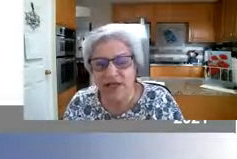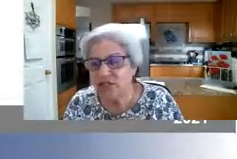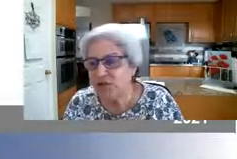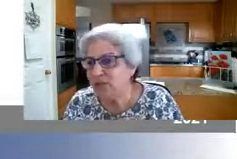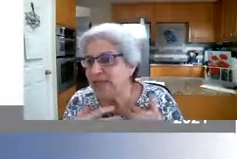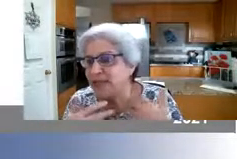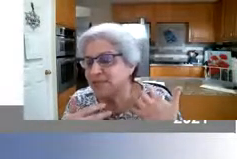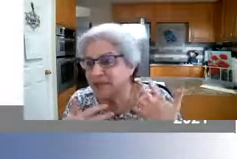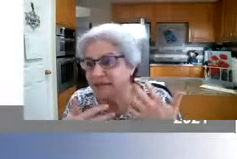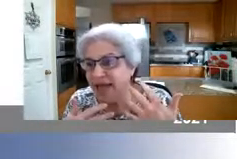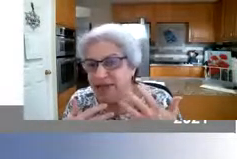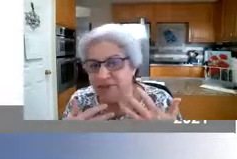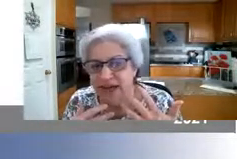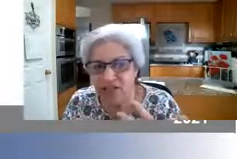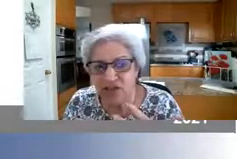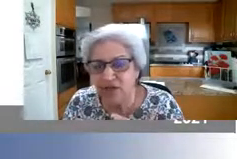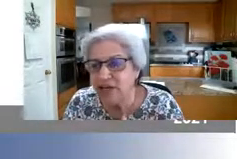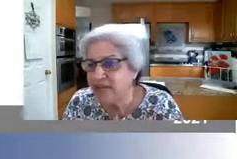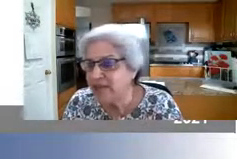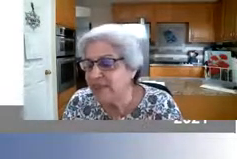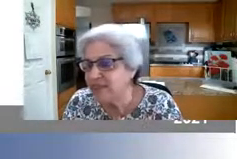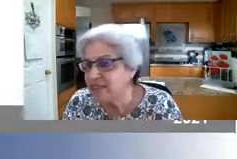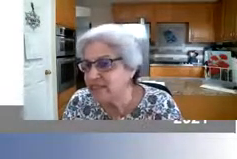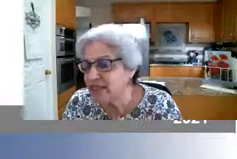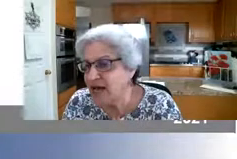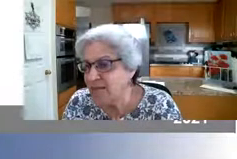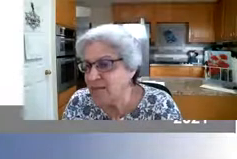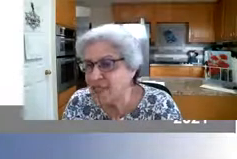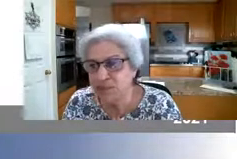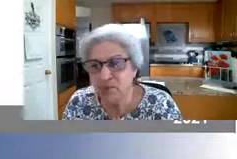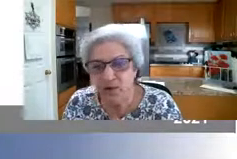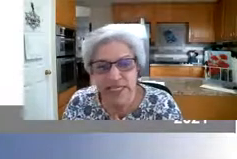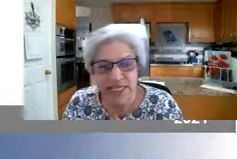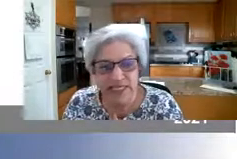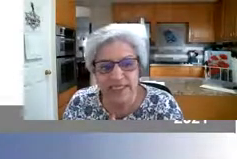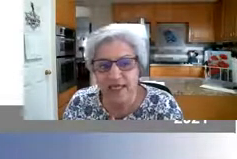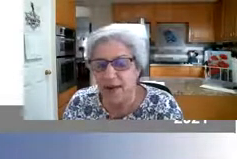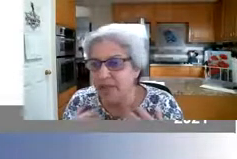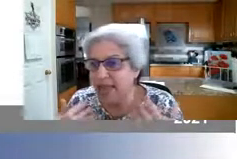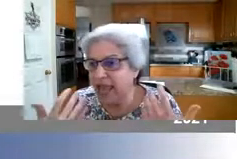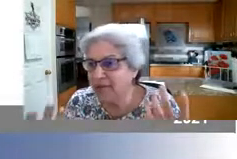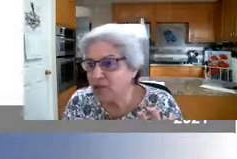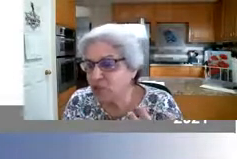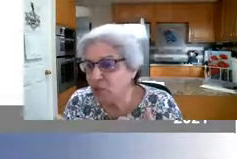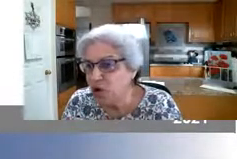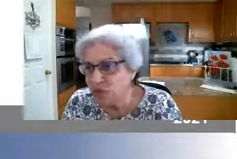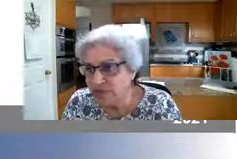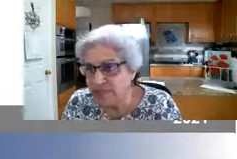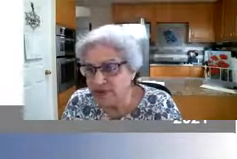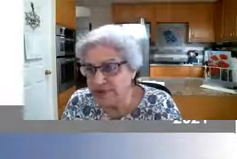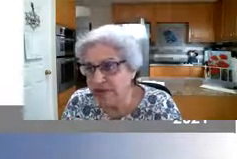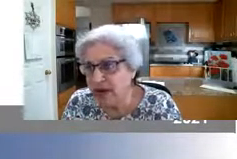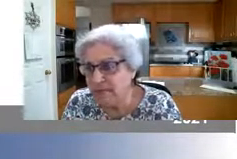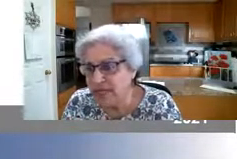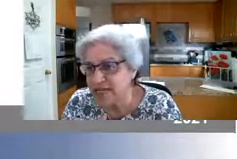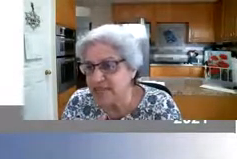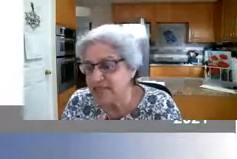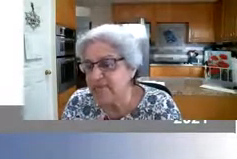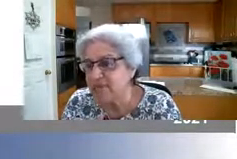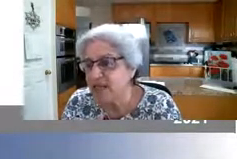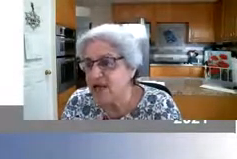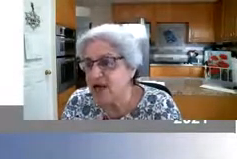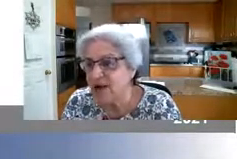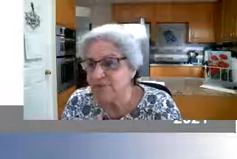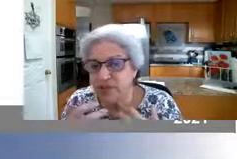well. So being able to manufacture these proteins, being able to work with the different